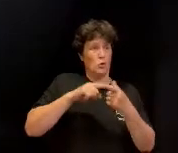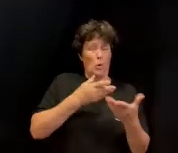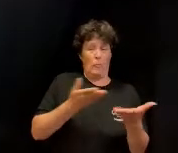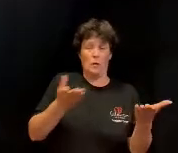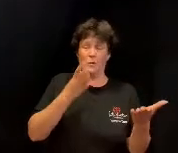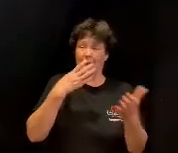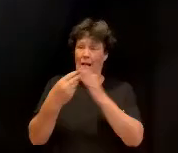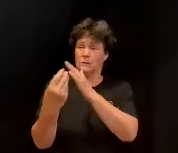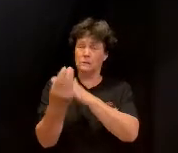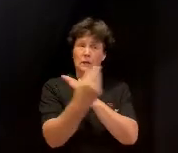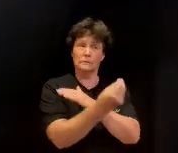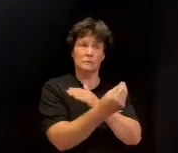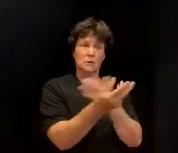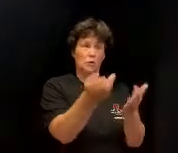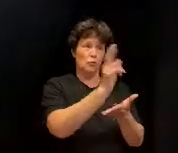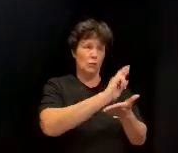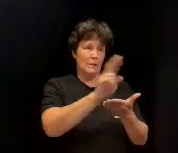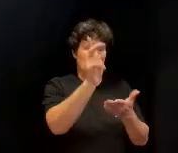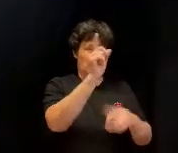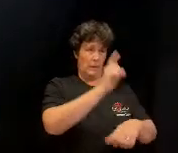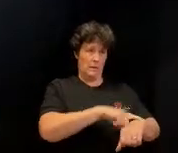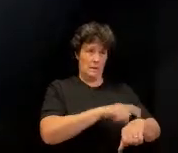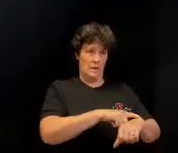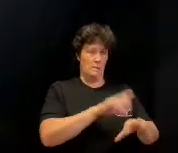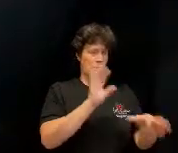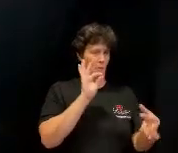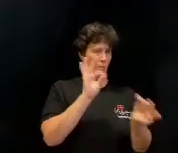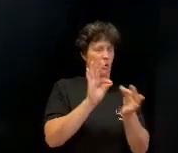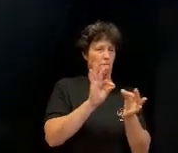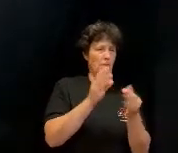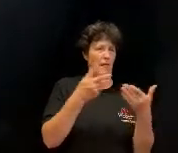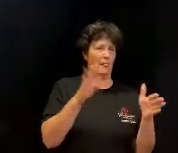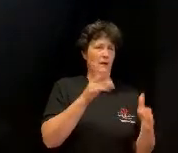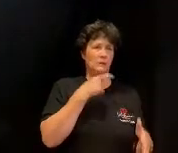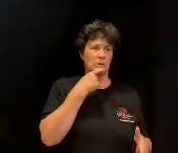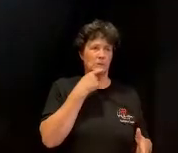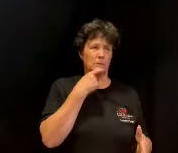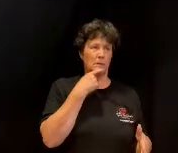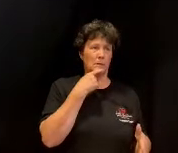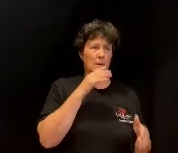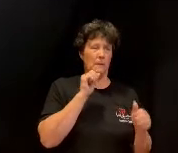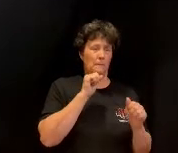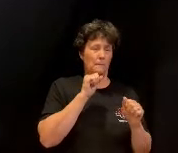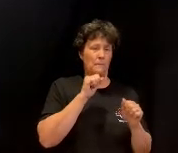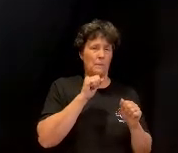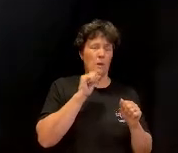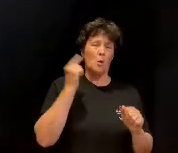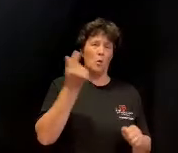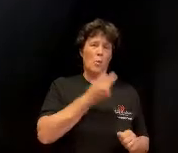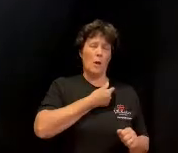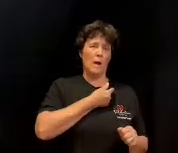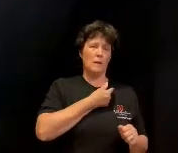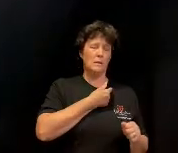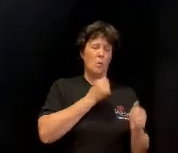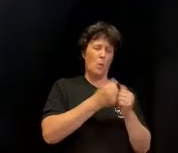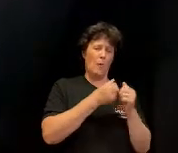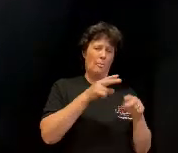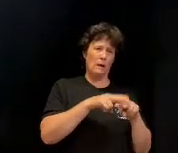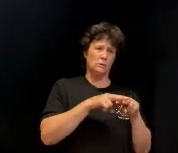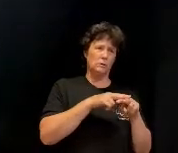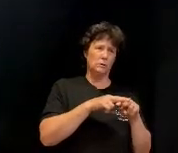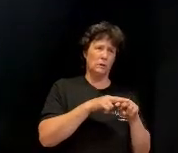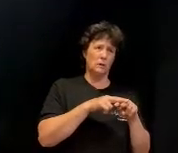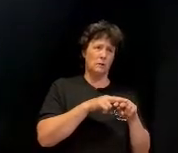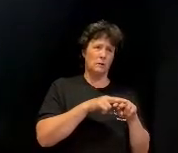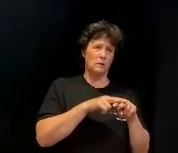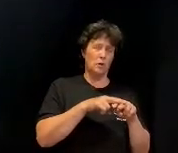outside, redeeming the time. Let your speech always be with grace, seasoned with salt, that you may know how you ought